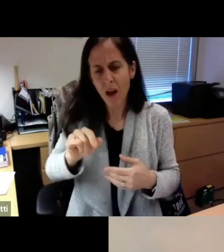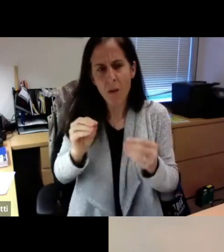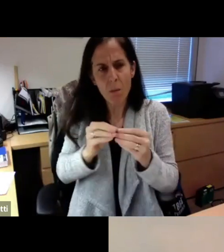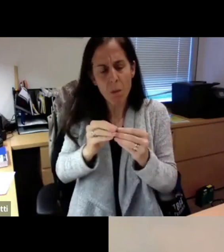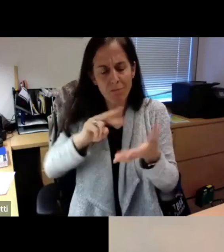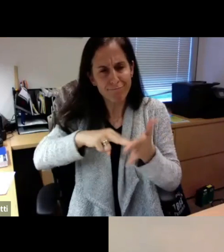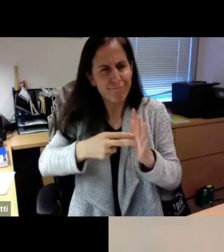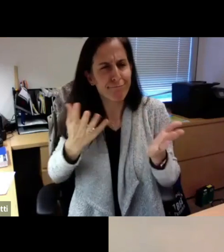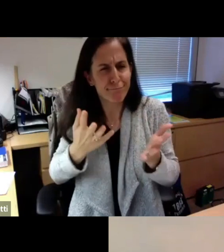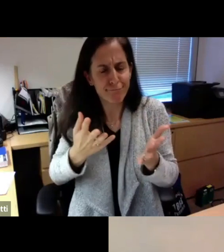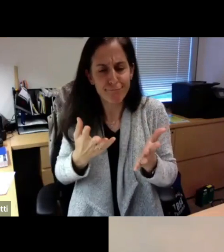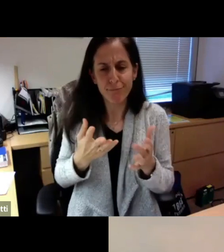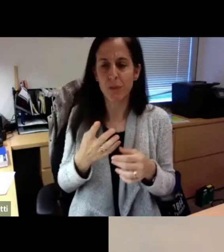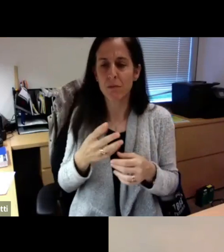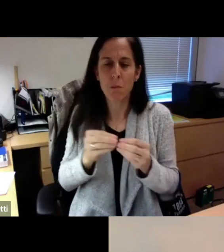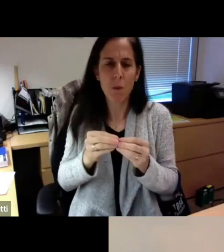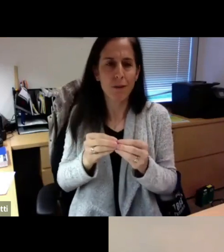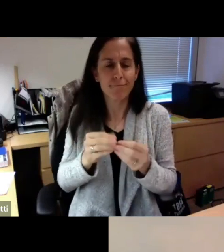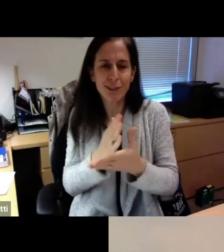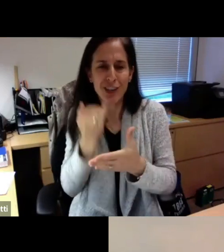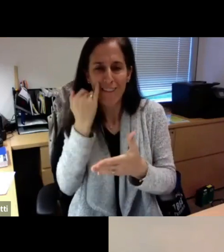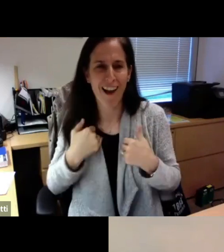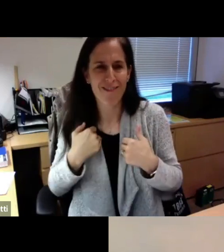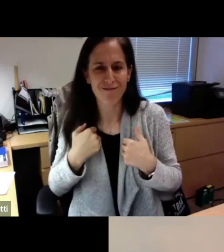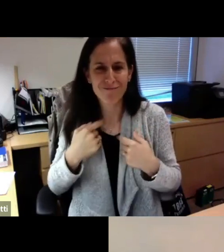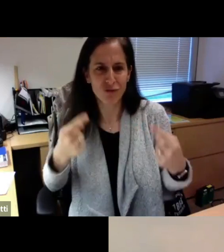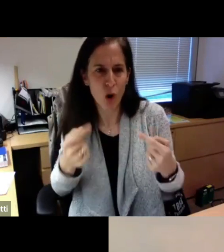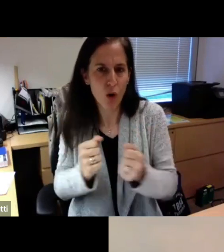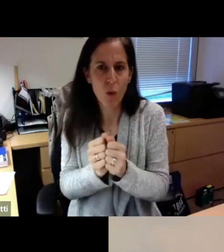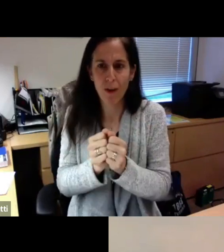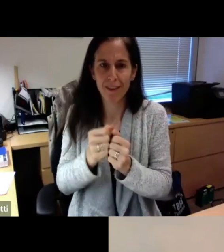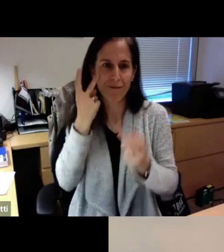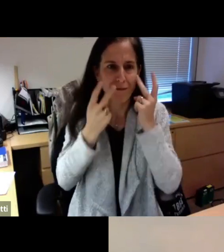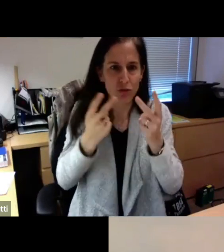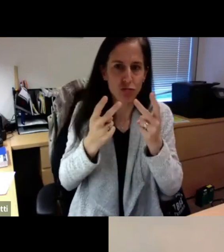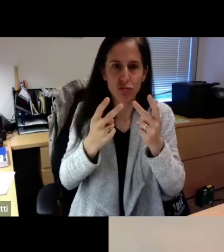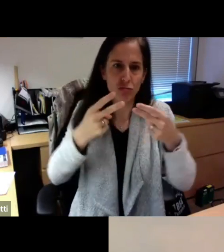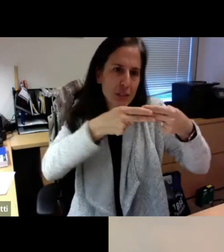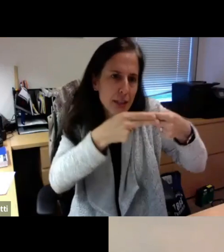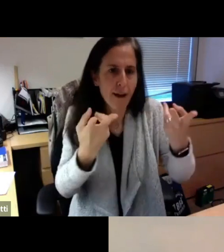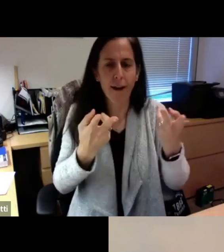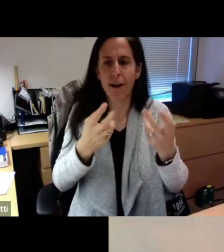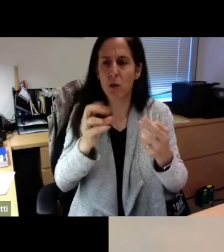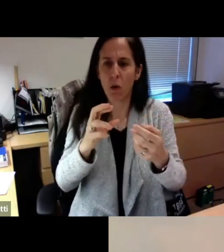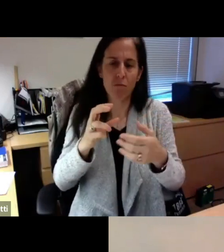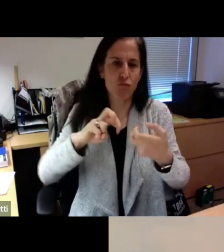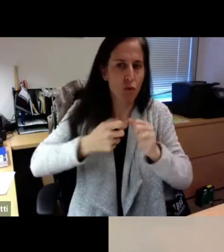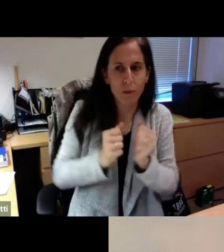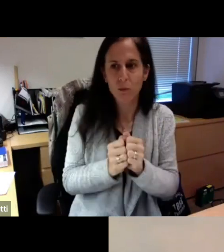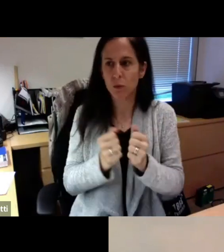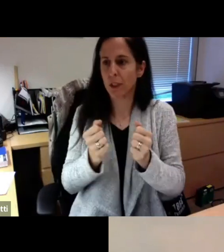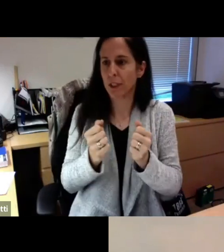all know. Today we will have the chat box enabled. It is more for the purpose